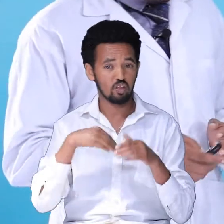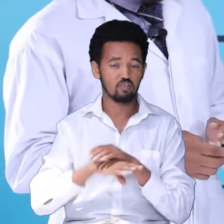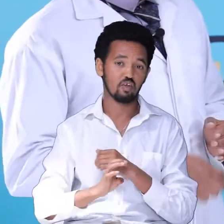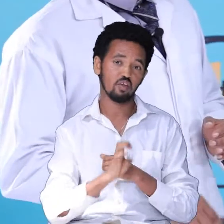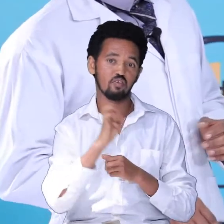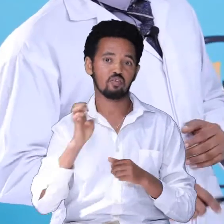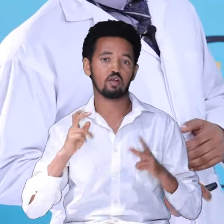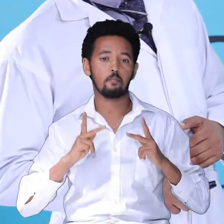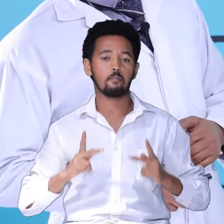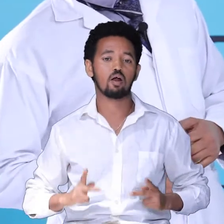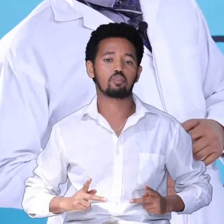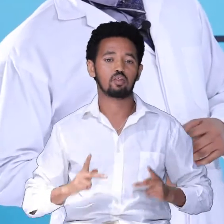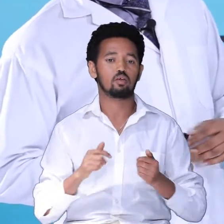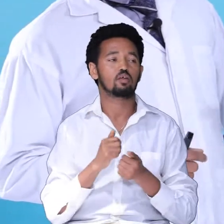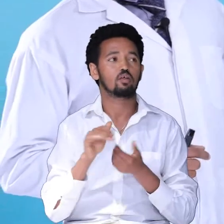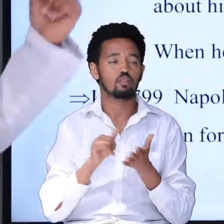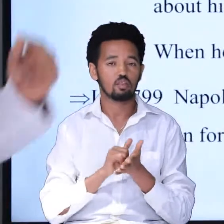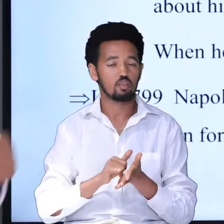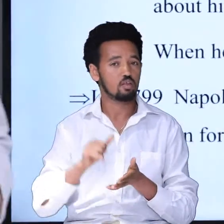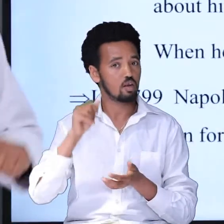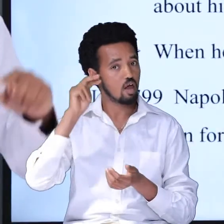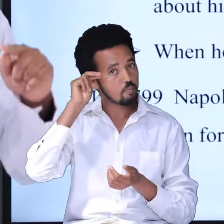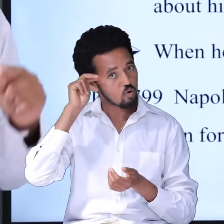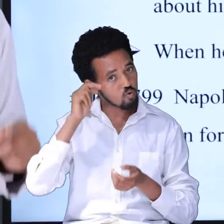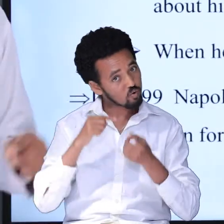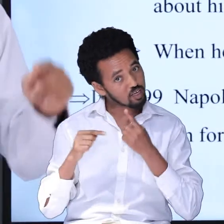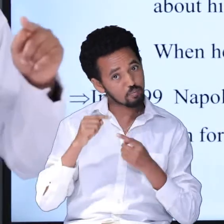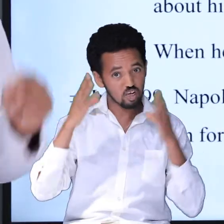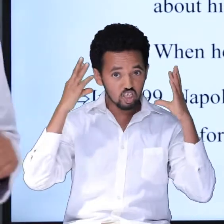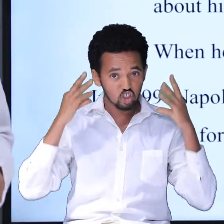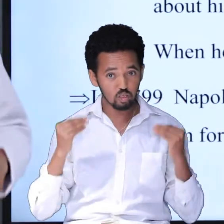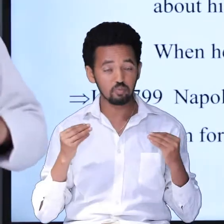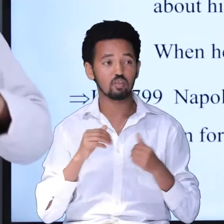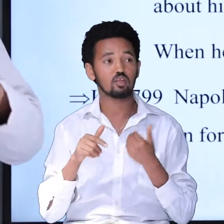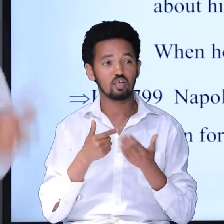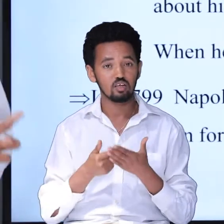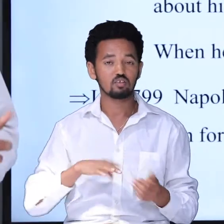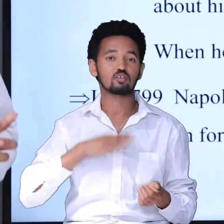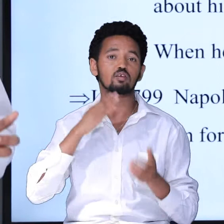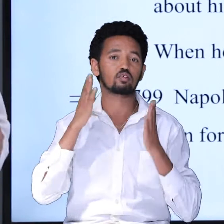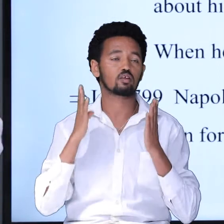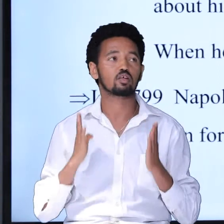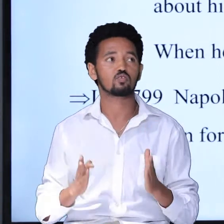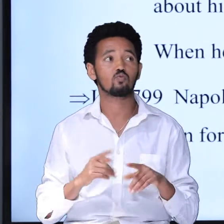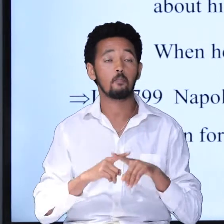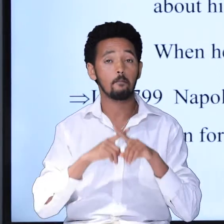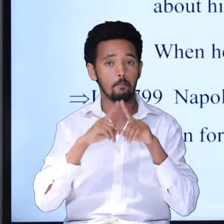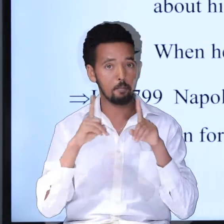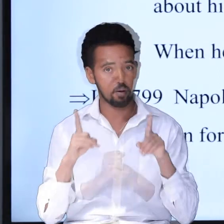part. The Napoleon campaign in Egypt and Syria was successful,